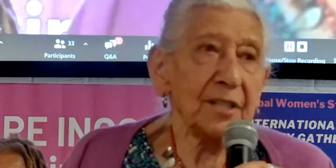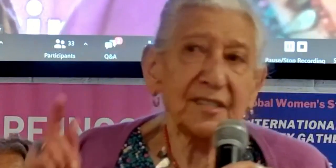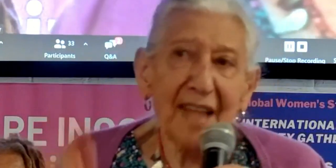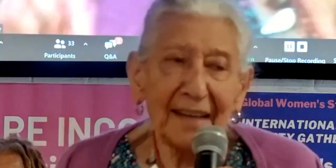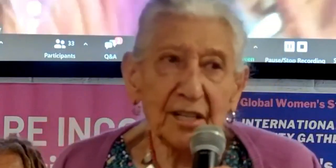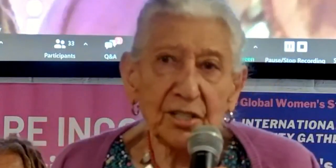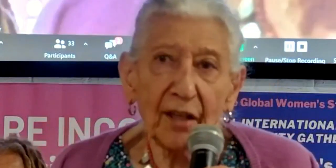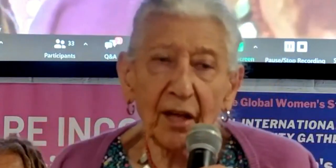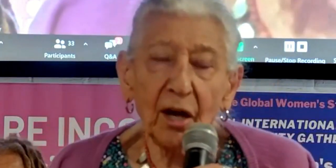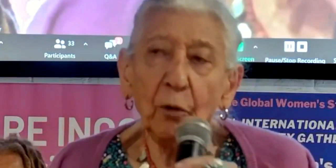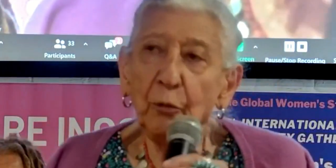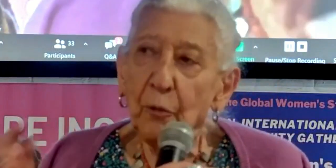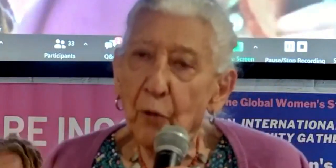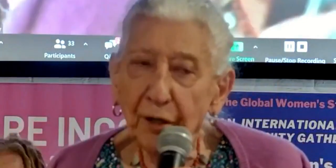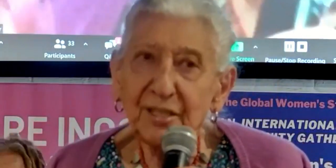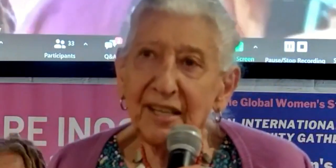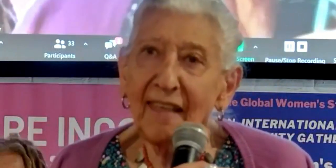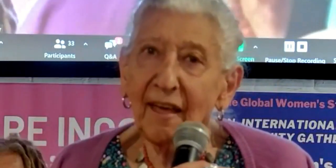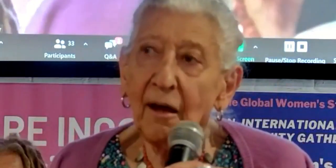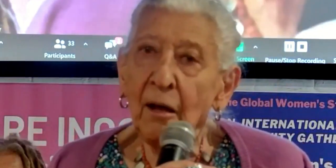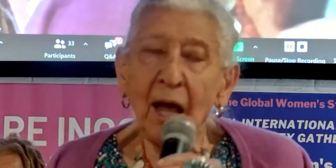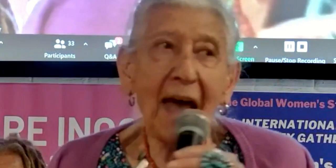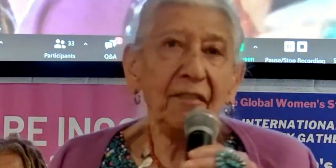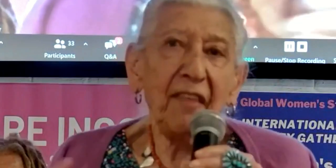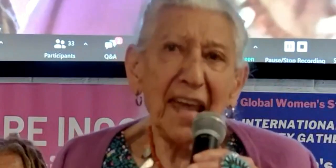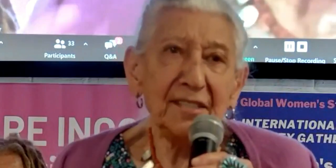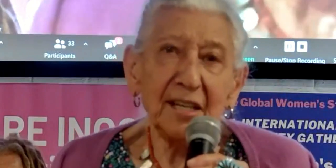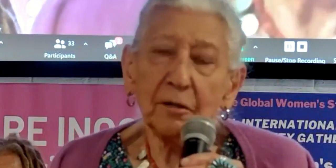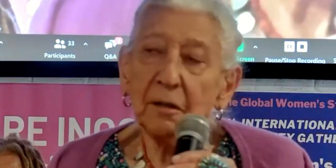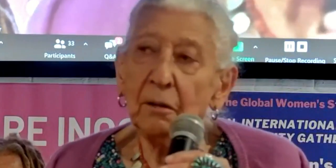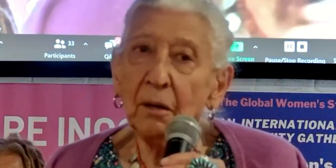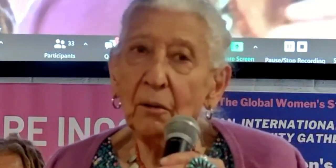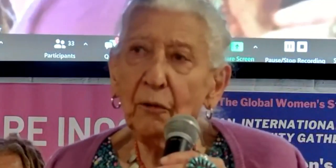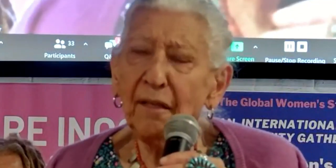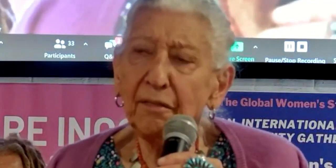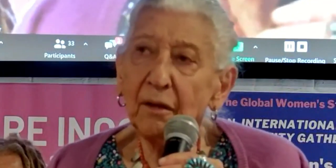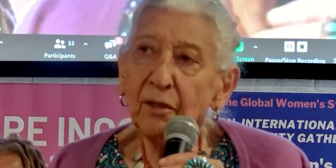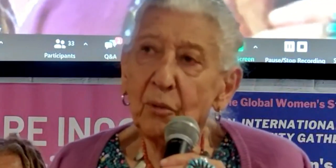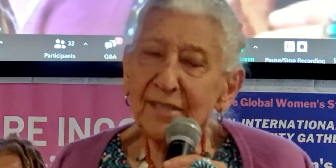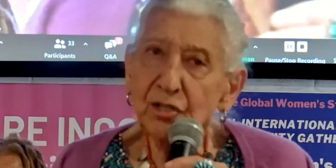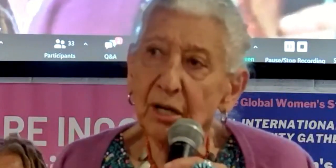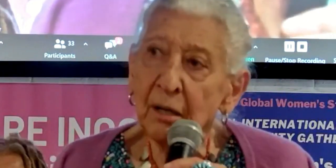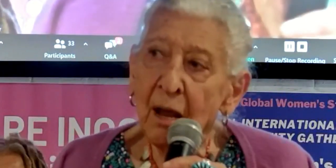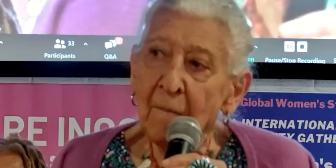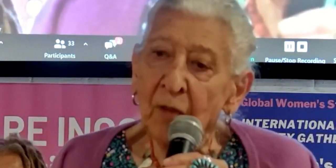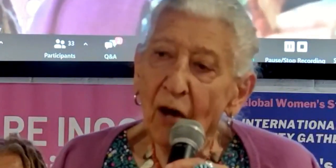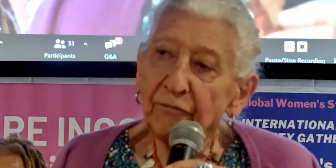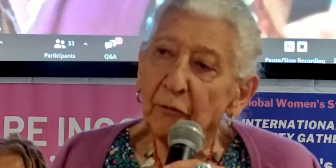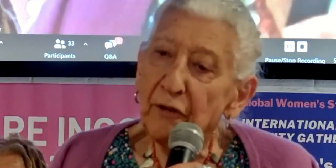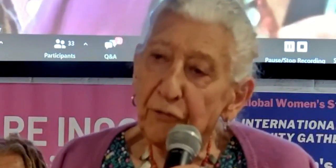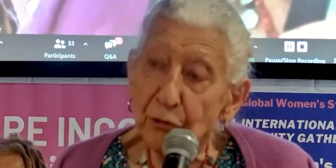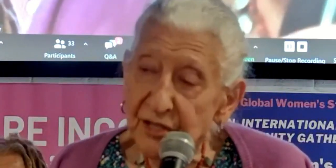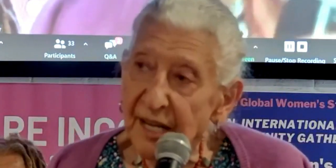We understand each other, we work together, and they deal with the question